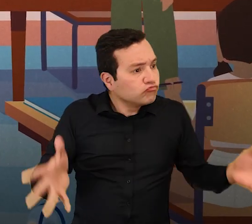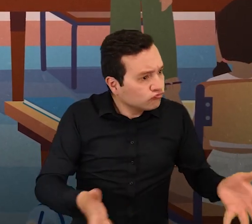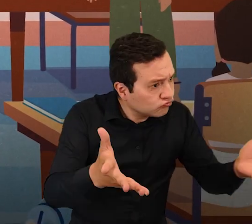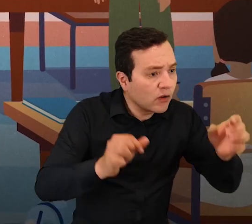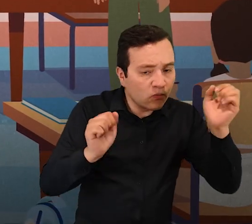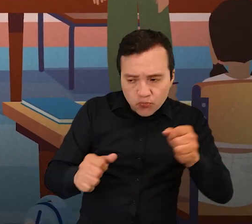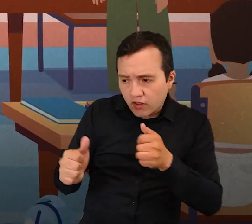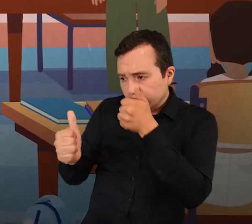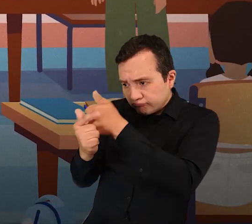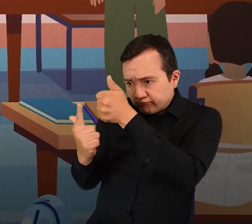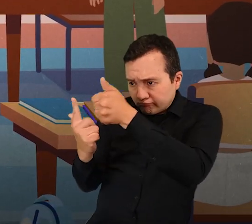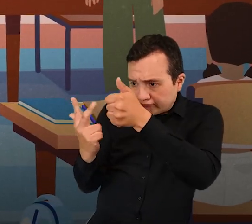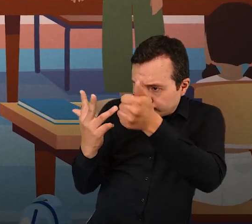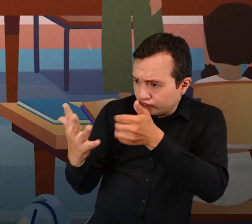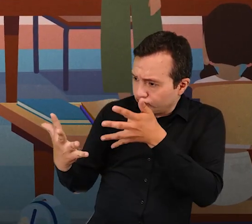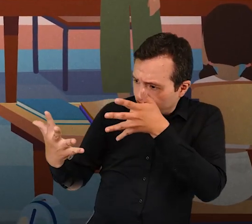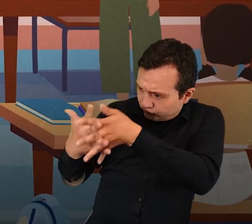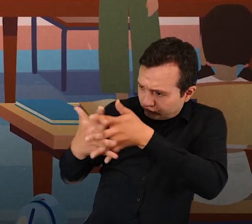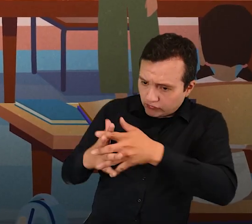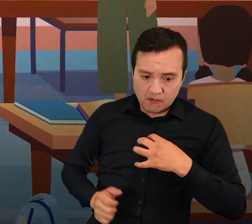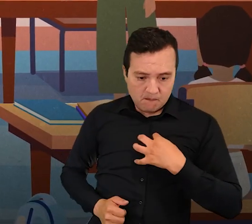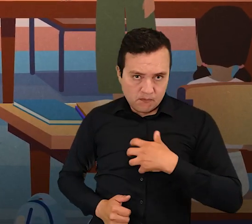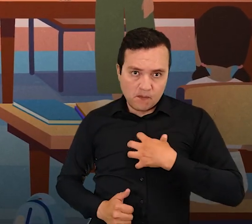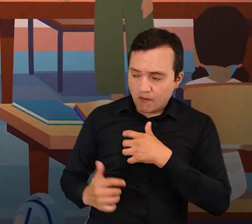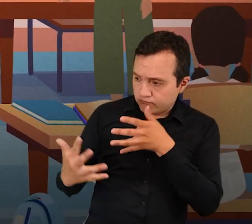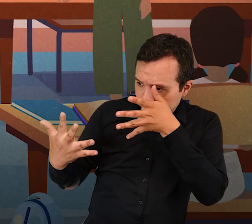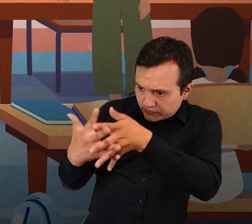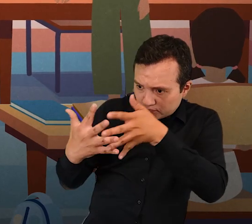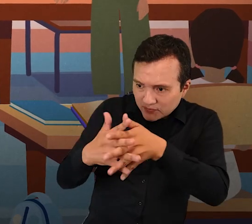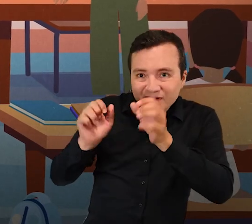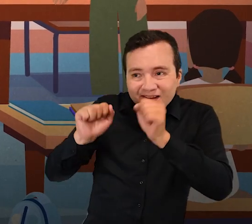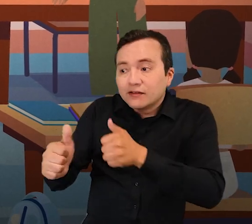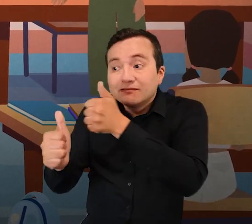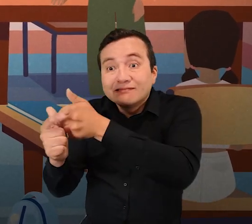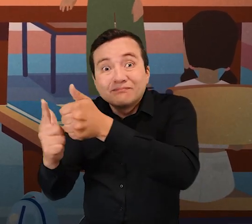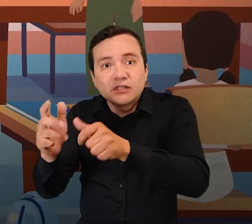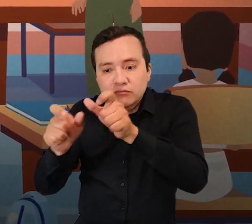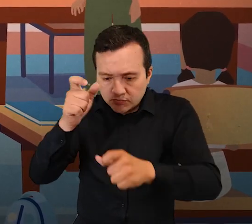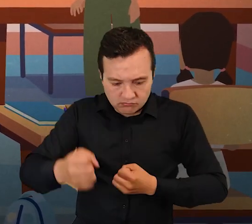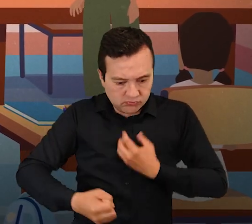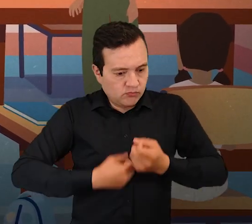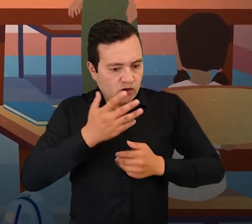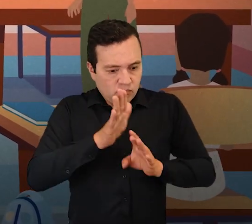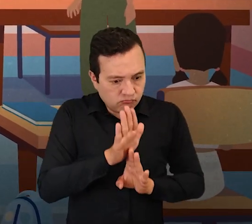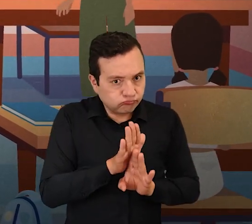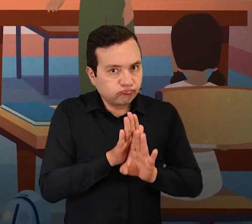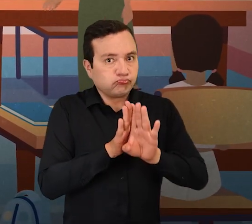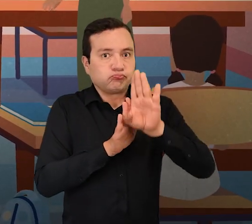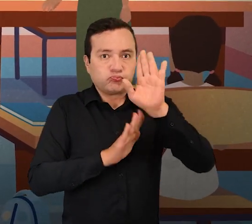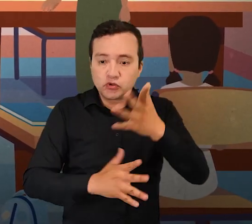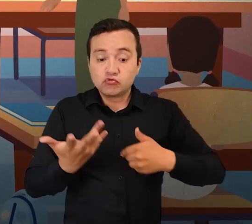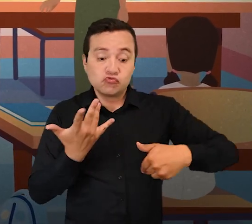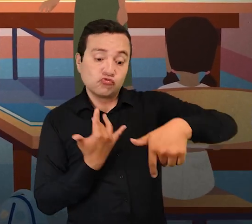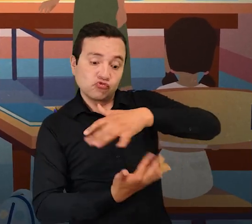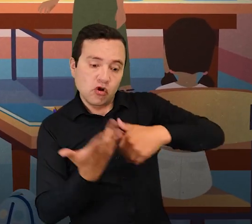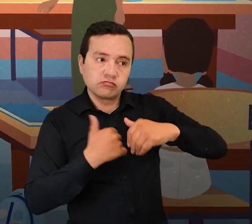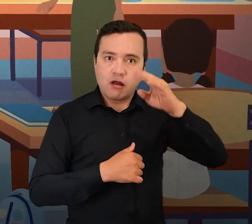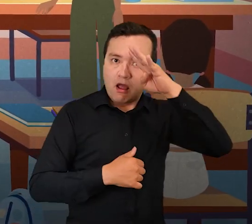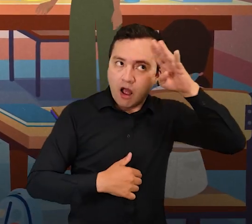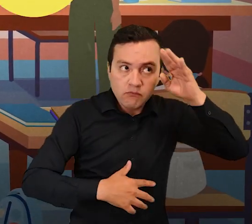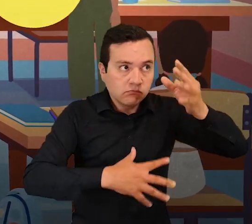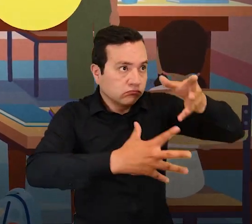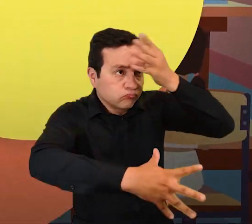measures that facilitate the effective training and maximum personal, social, and academic development of students